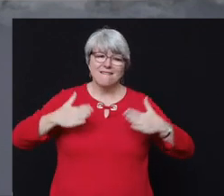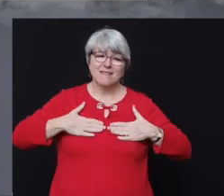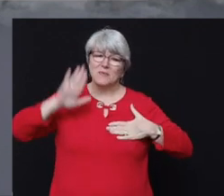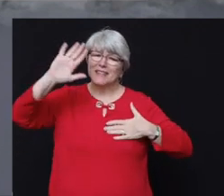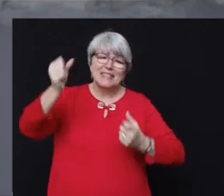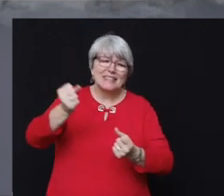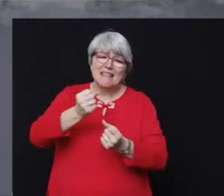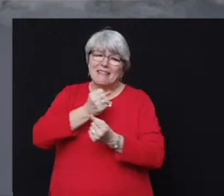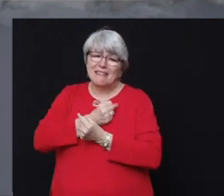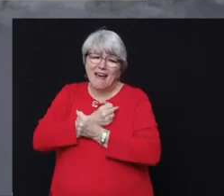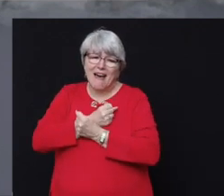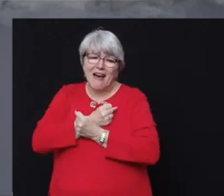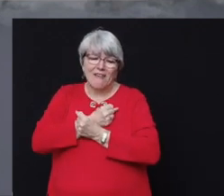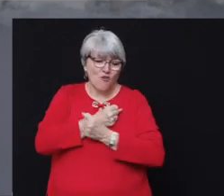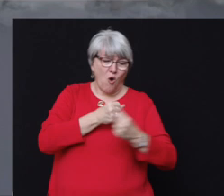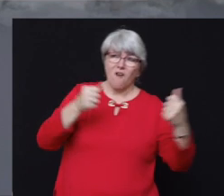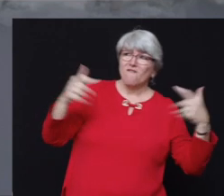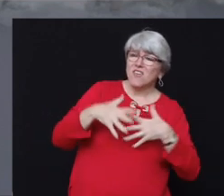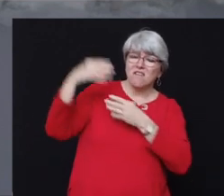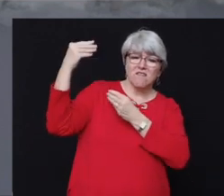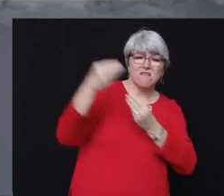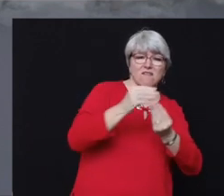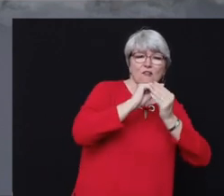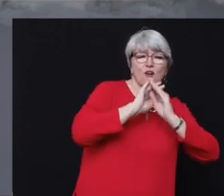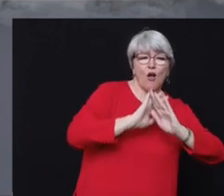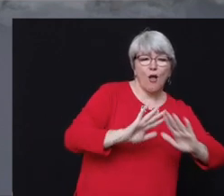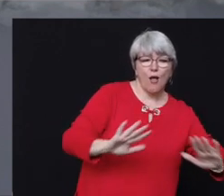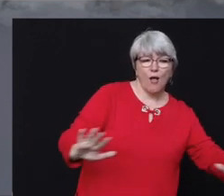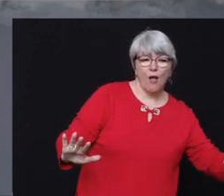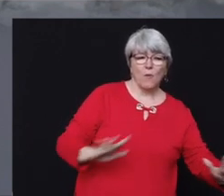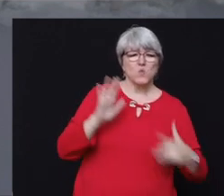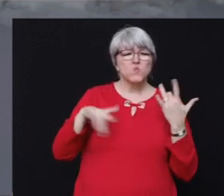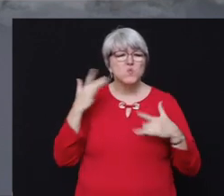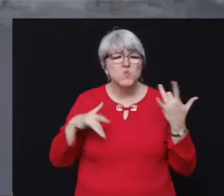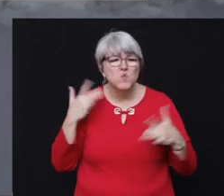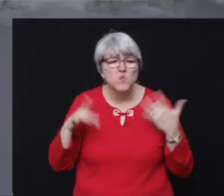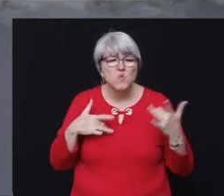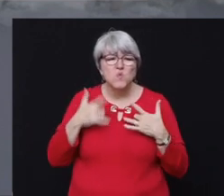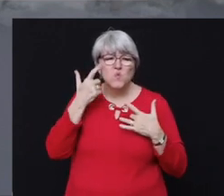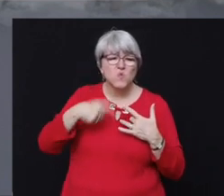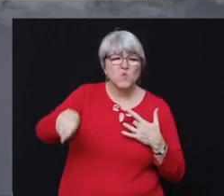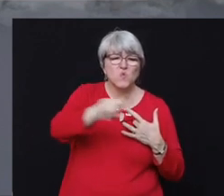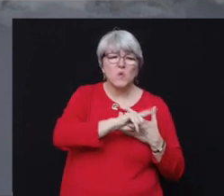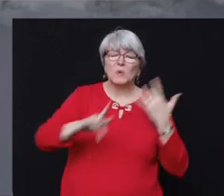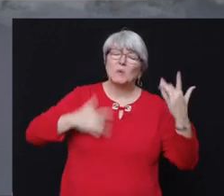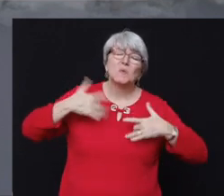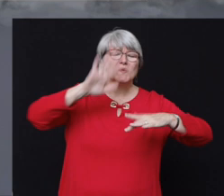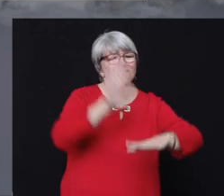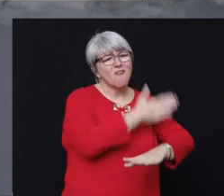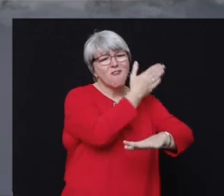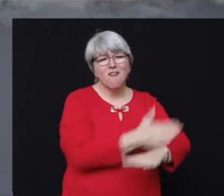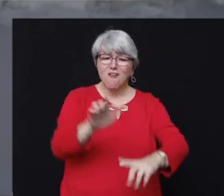your name. There's no other name. Oh, Jesus. There's no other name.